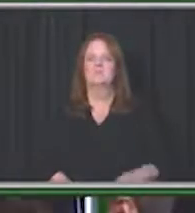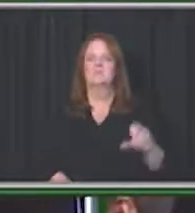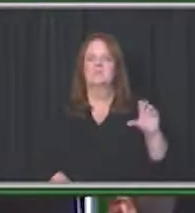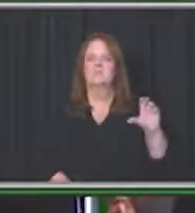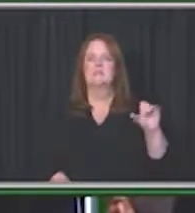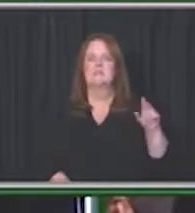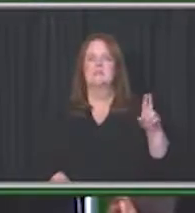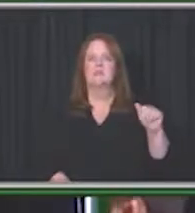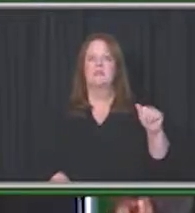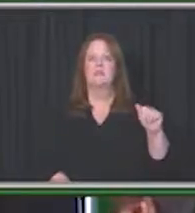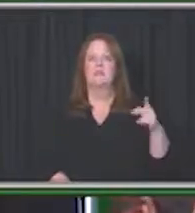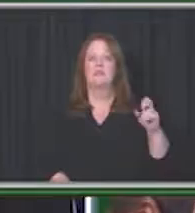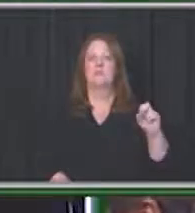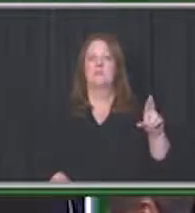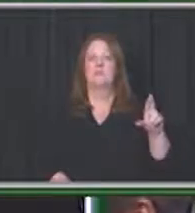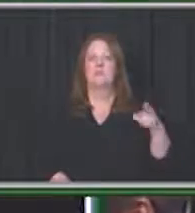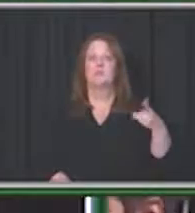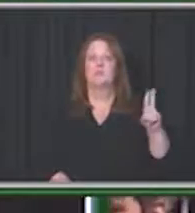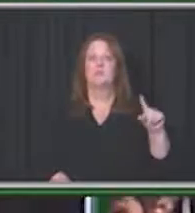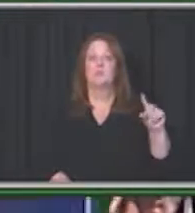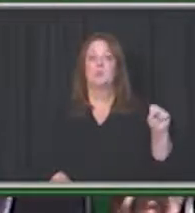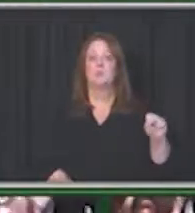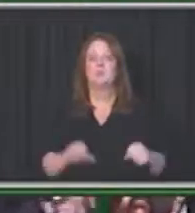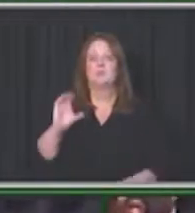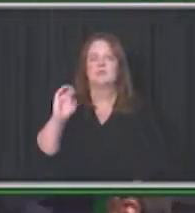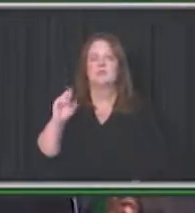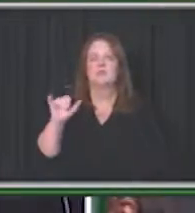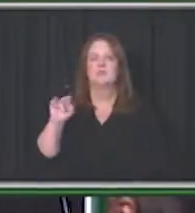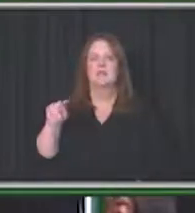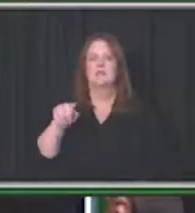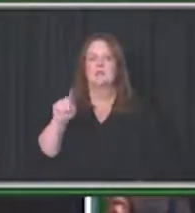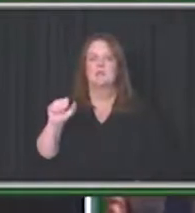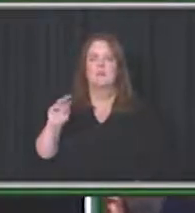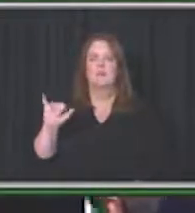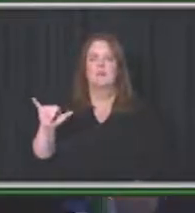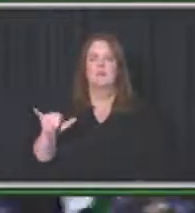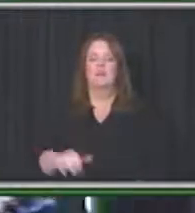Cynthia Esther Hughes. Selena Zomar.